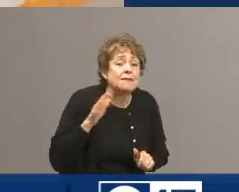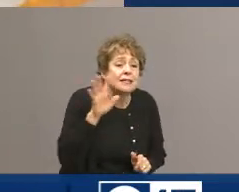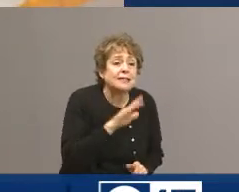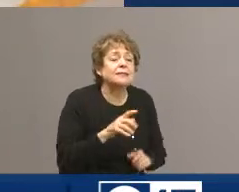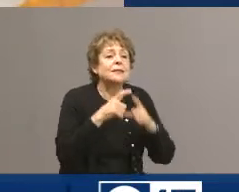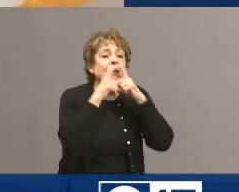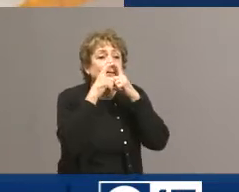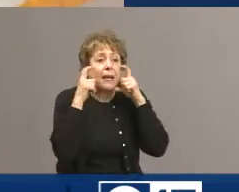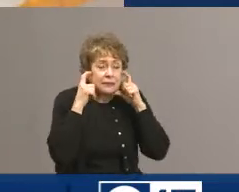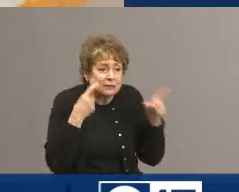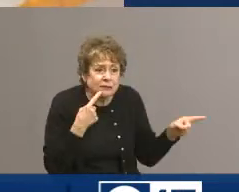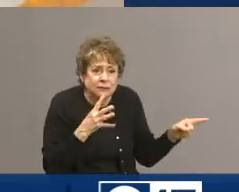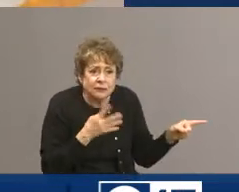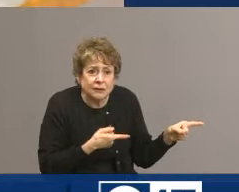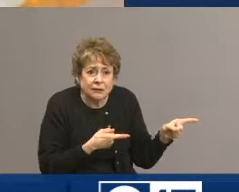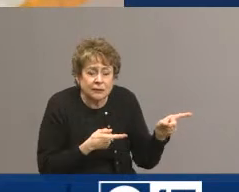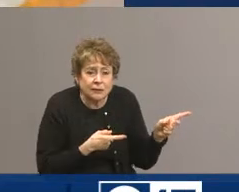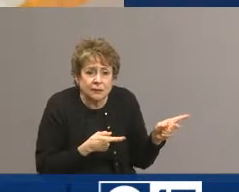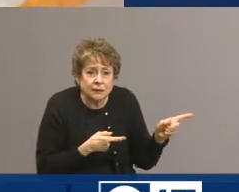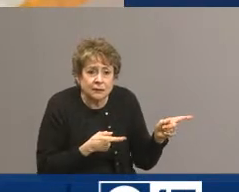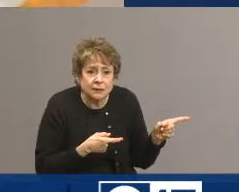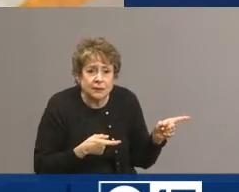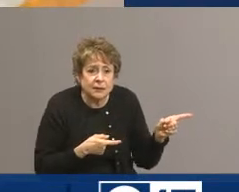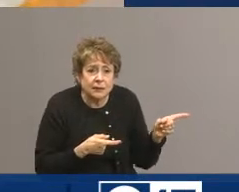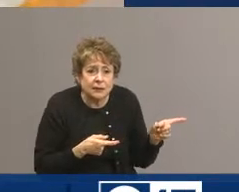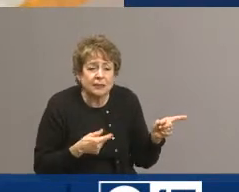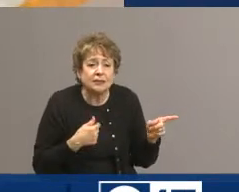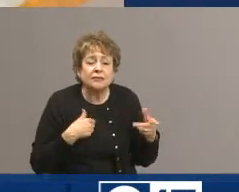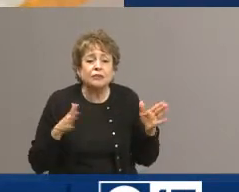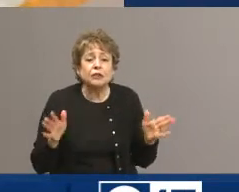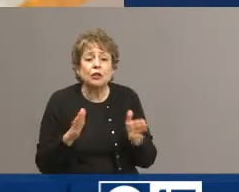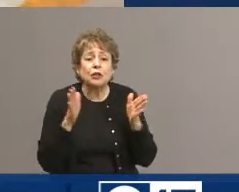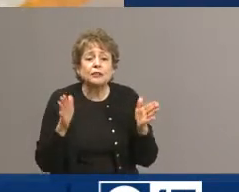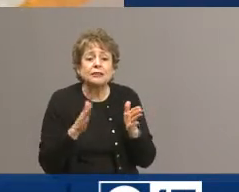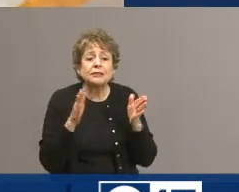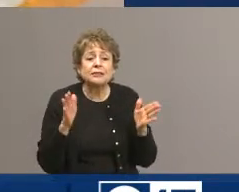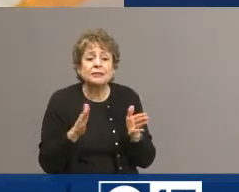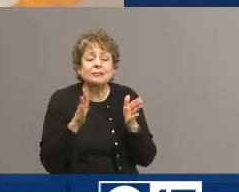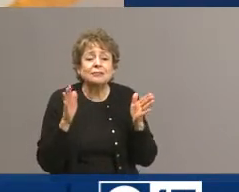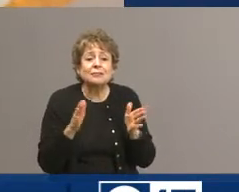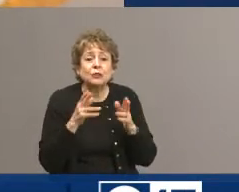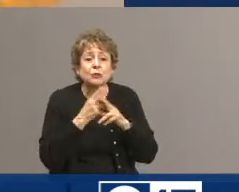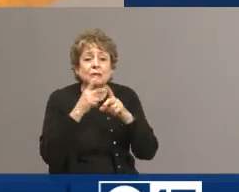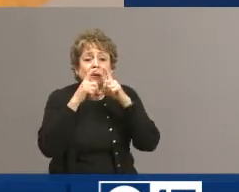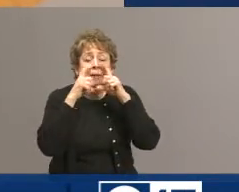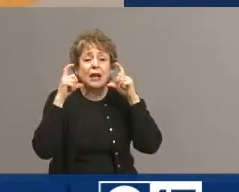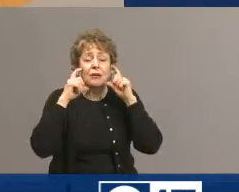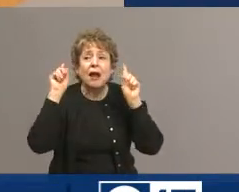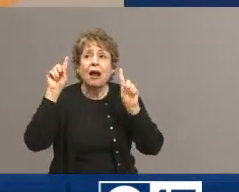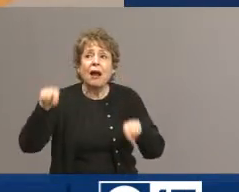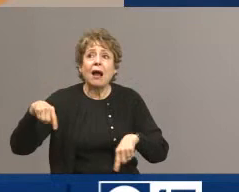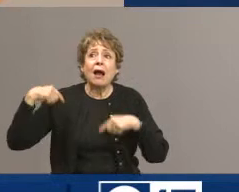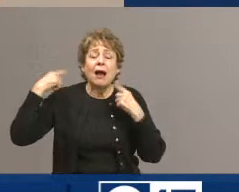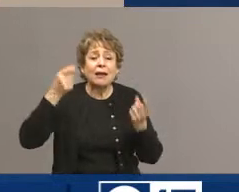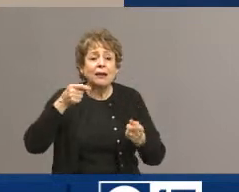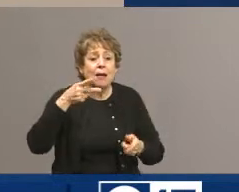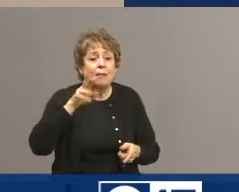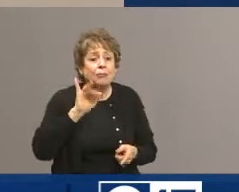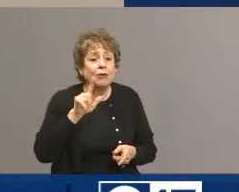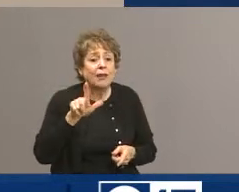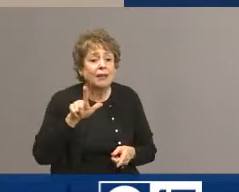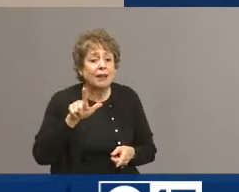people. That was in response to the local leaders actually asking for that ability.